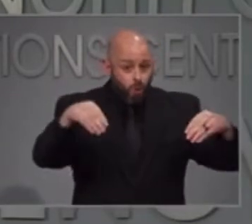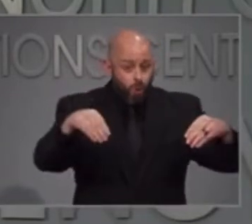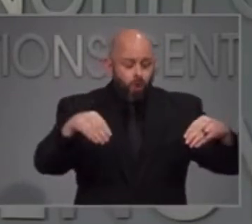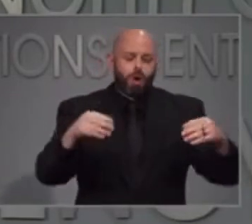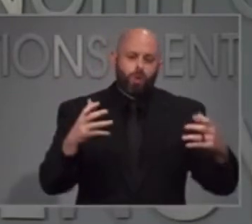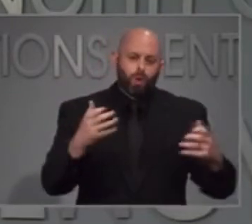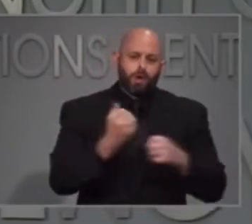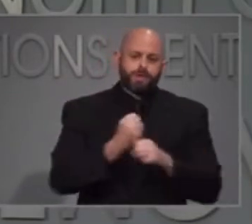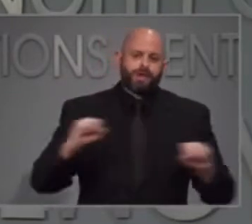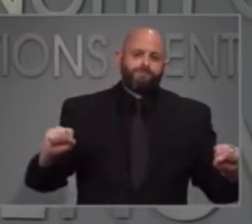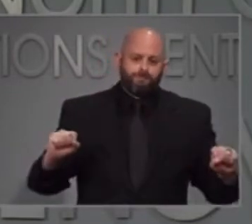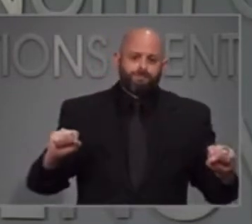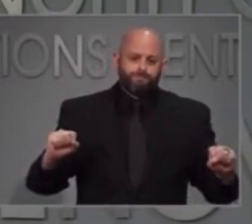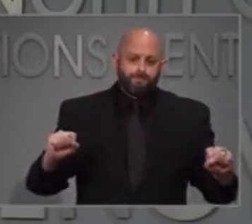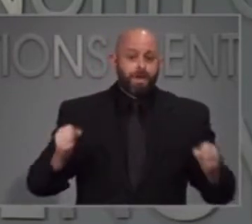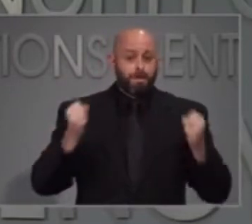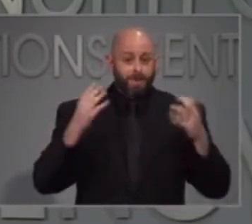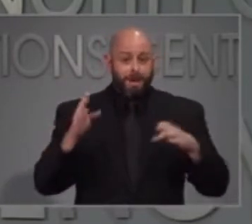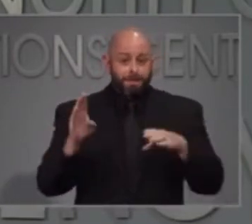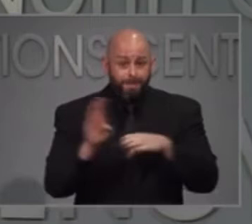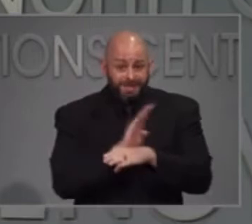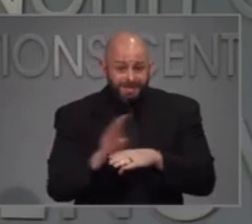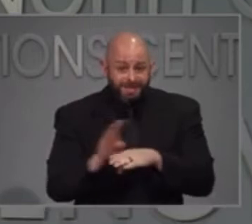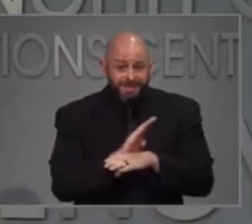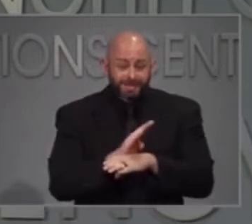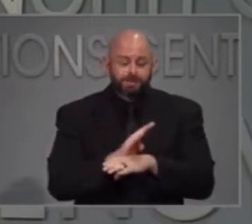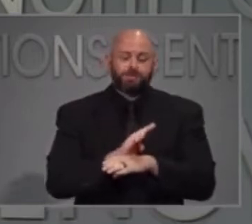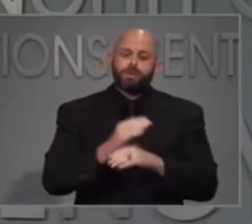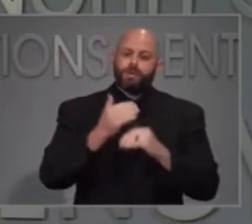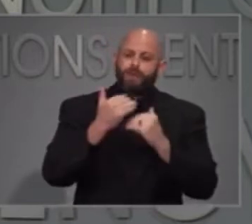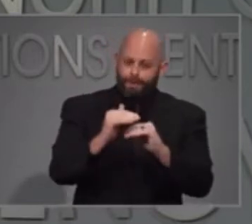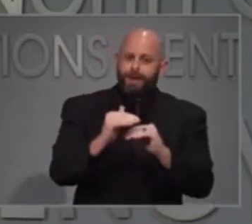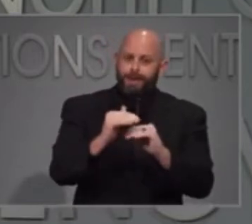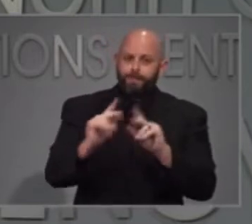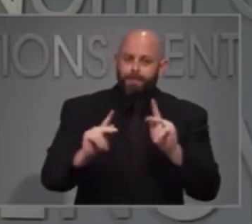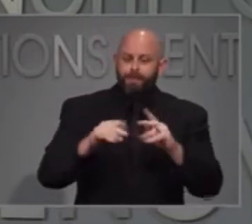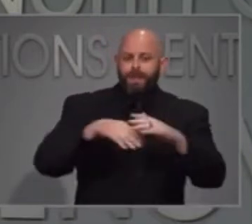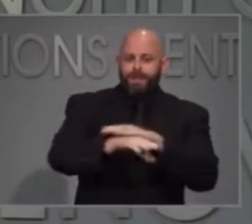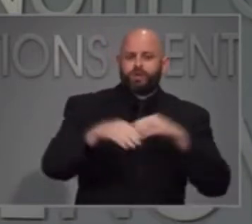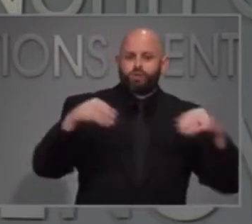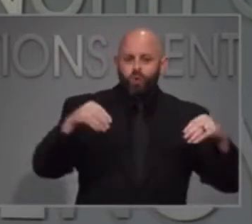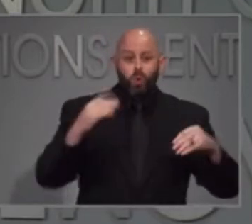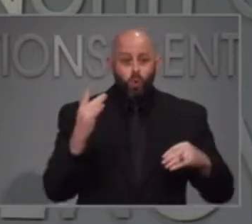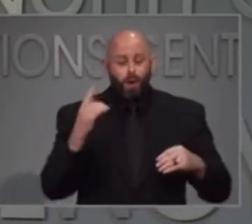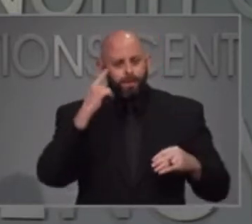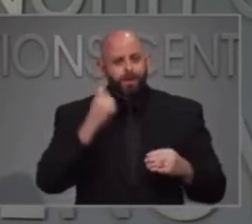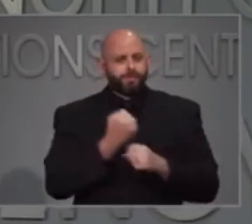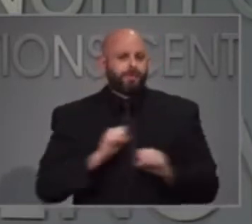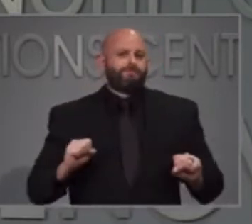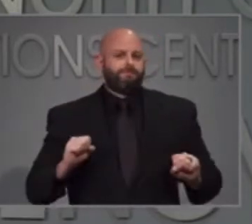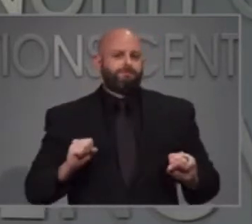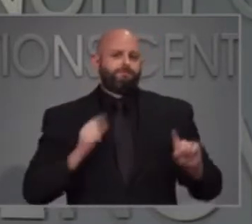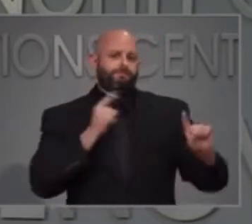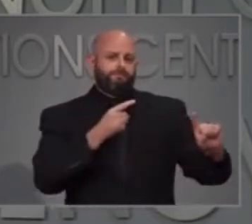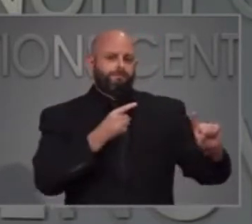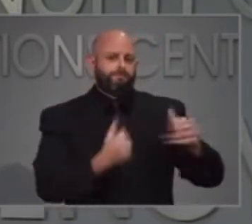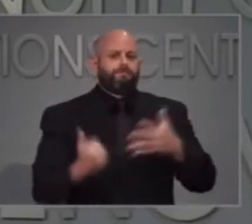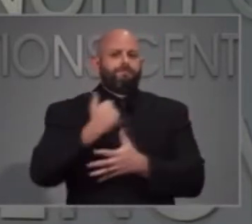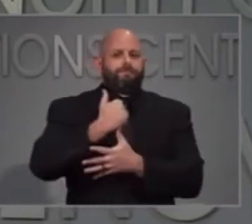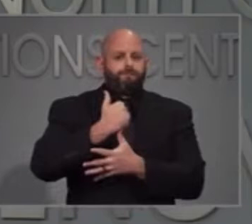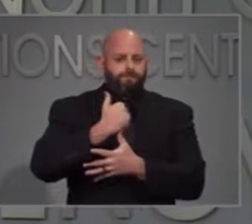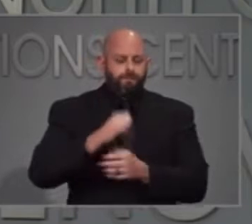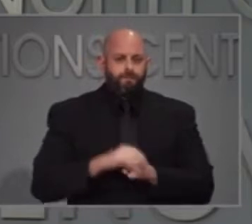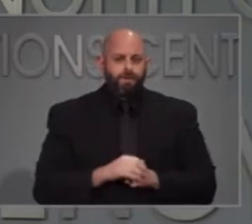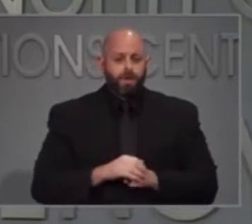very responsible in limiting the number of people in their stores at one time. In